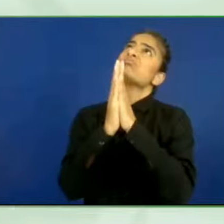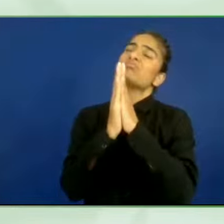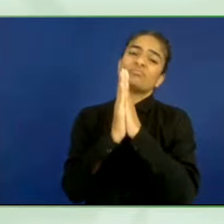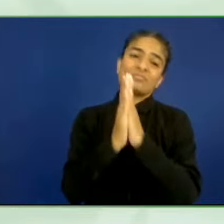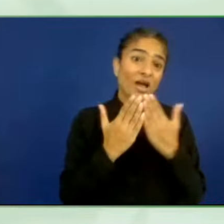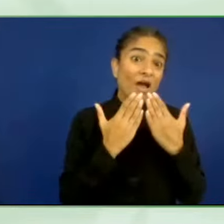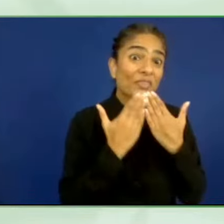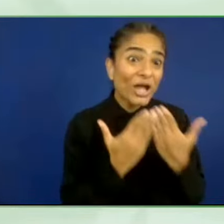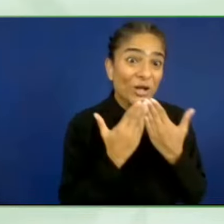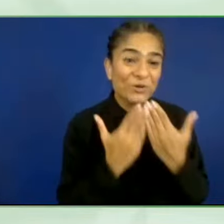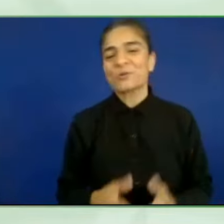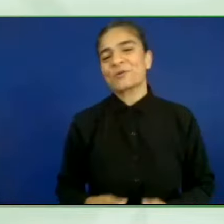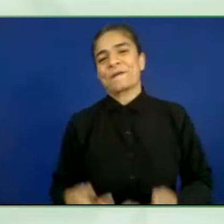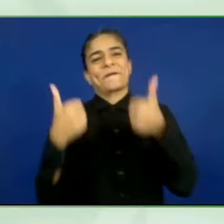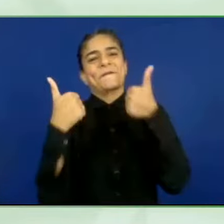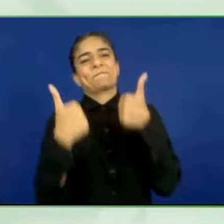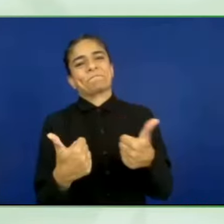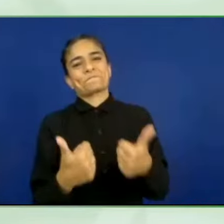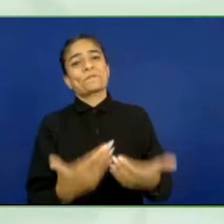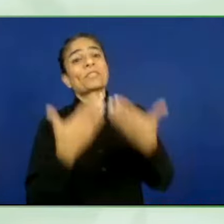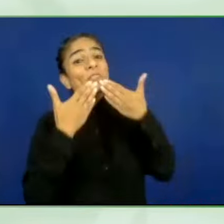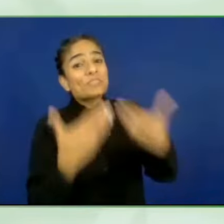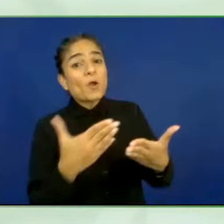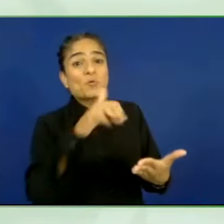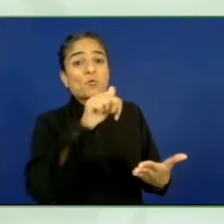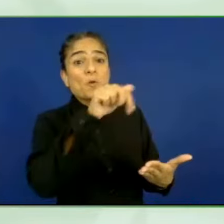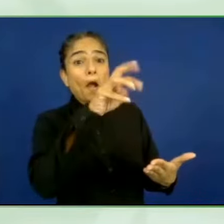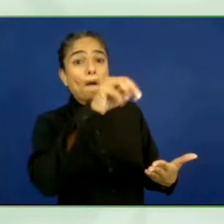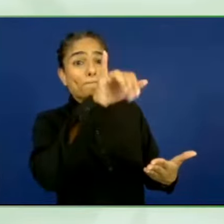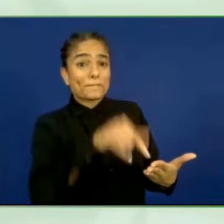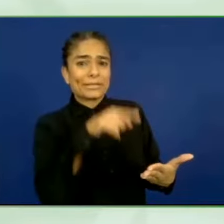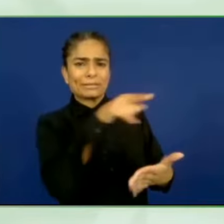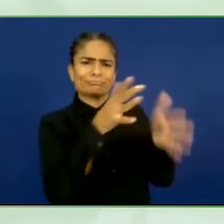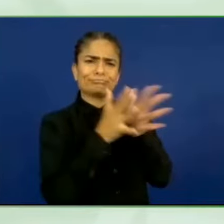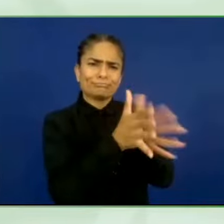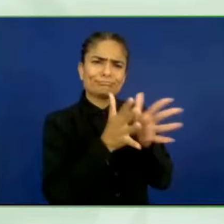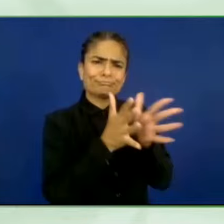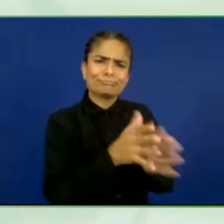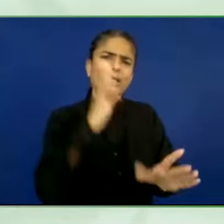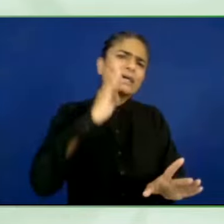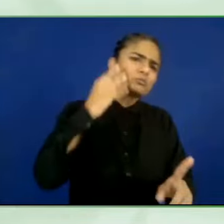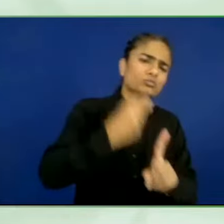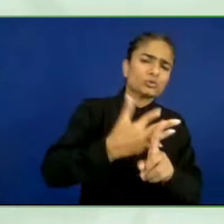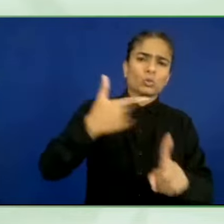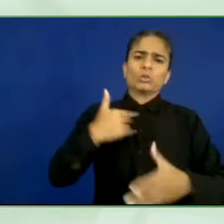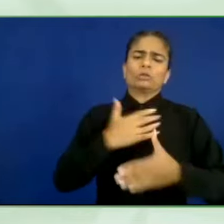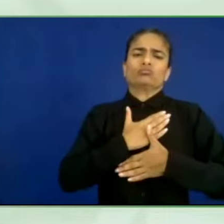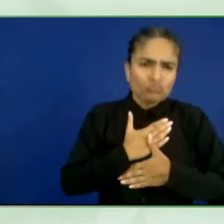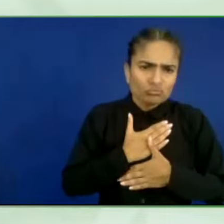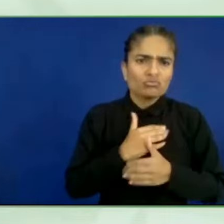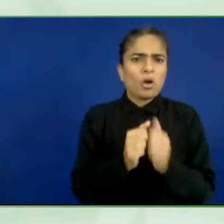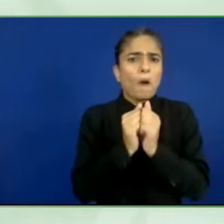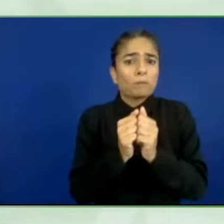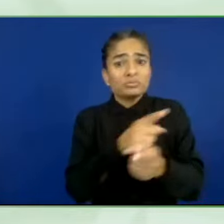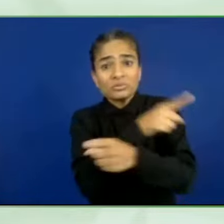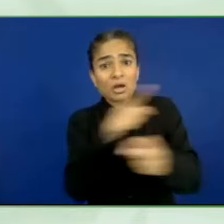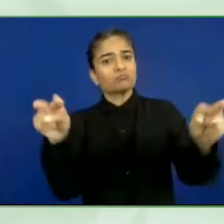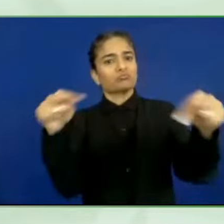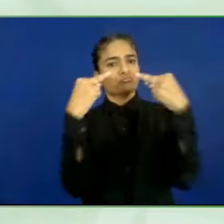her experience. We really appreciate everybody coming out to listen to us here in person and again online. And we look forward to